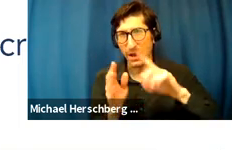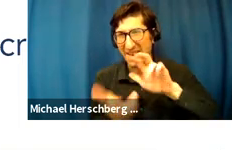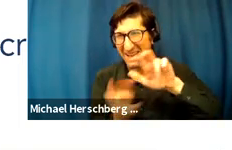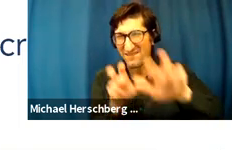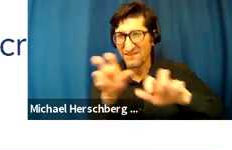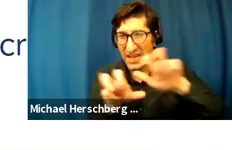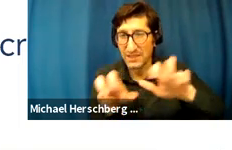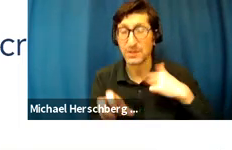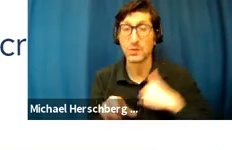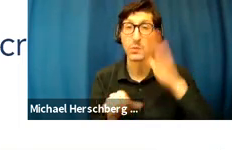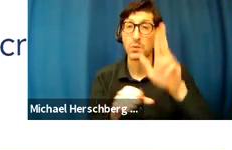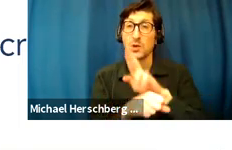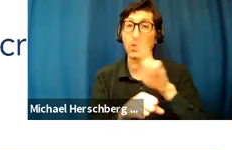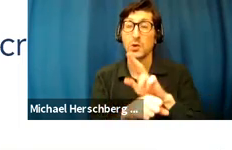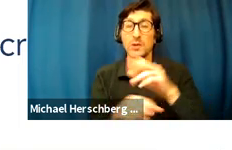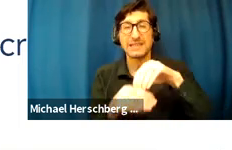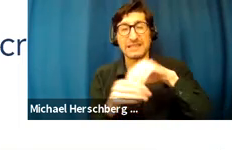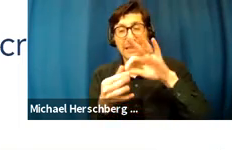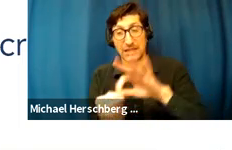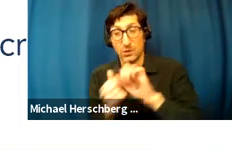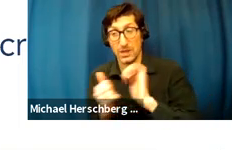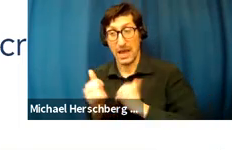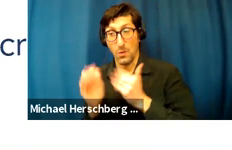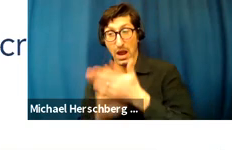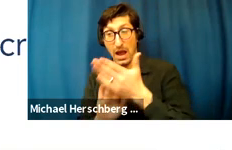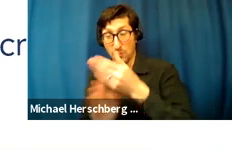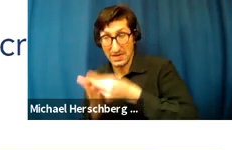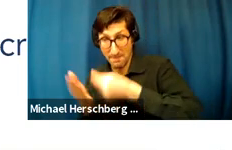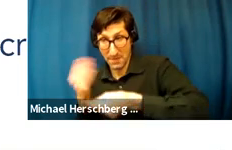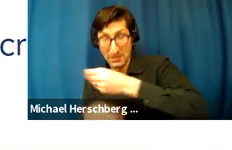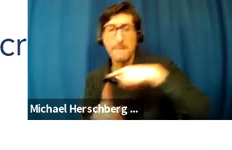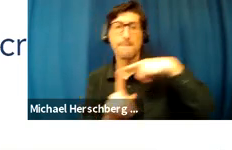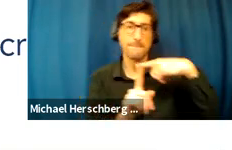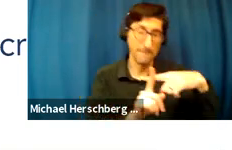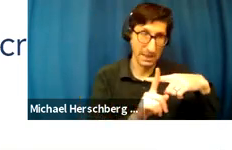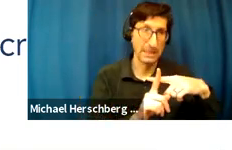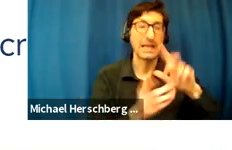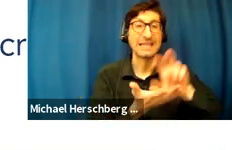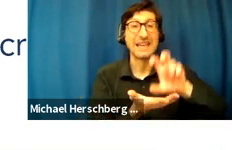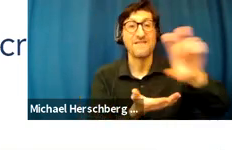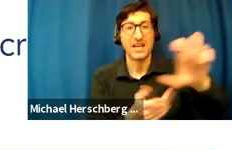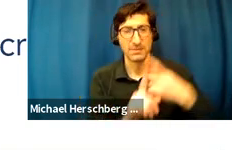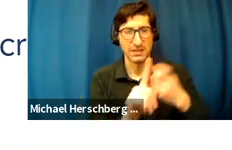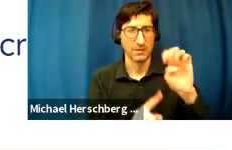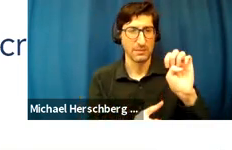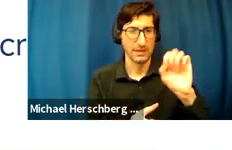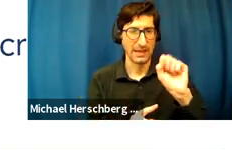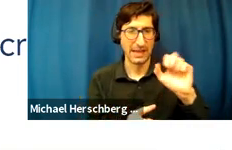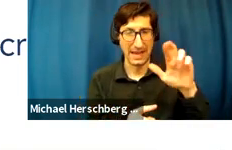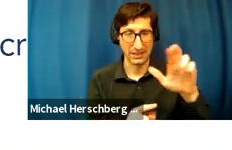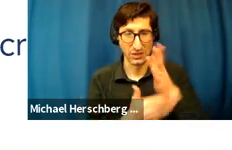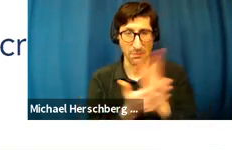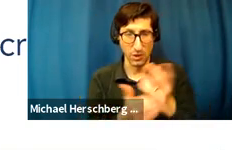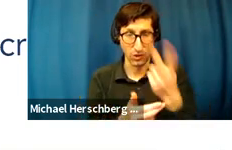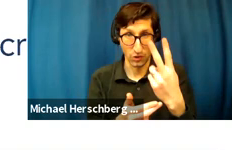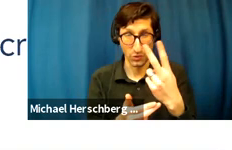planning in both the BPS operating budget and investments that we are planning to fund through ESSER Part 2. Having just